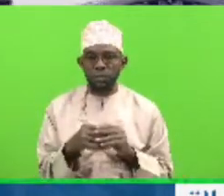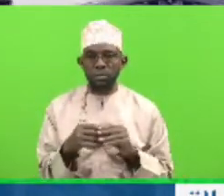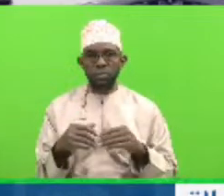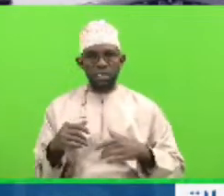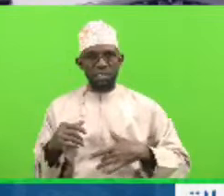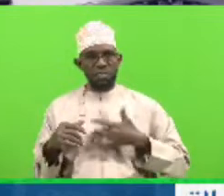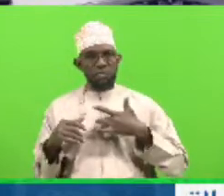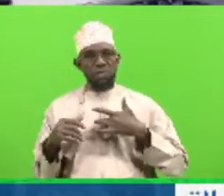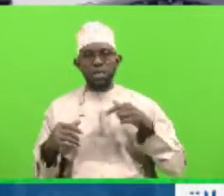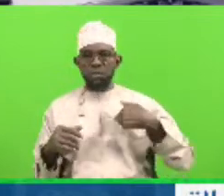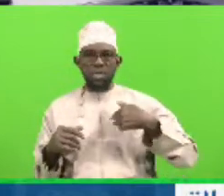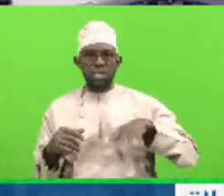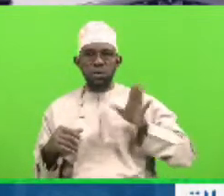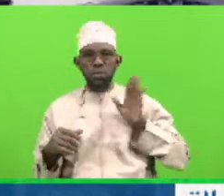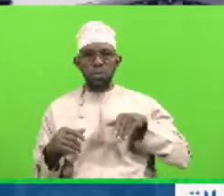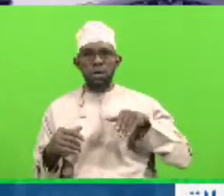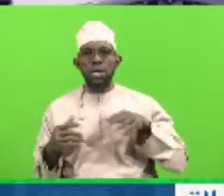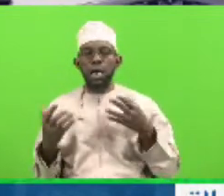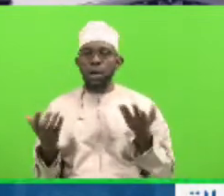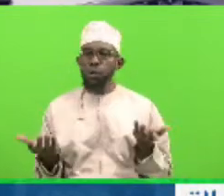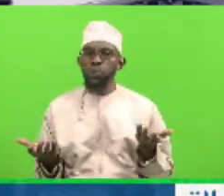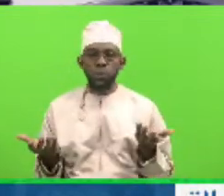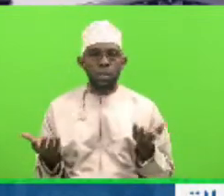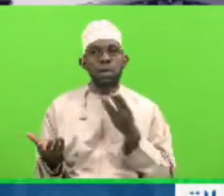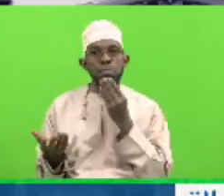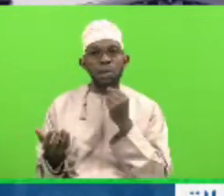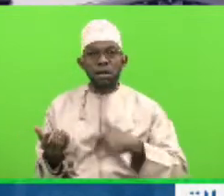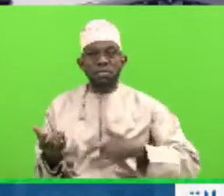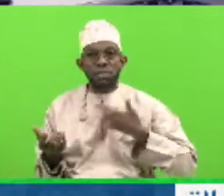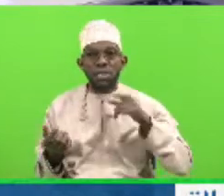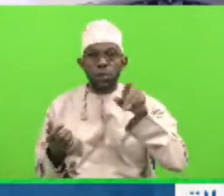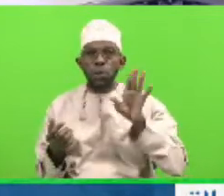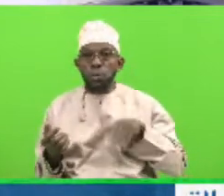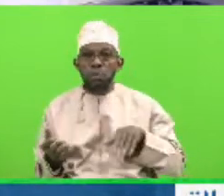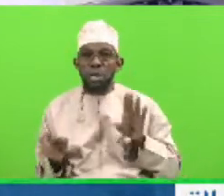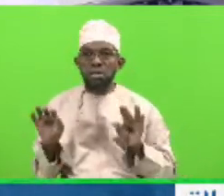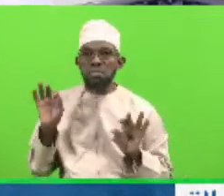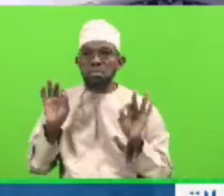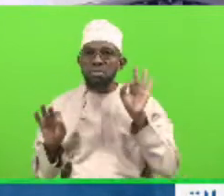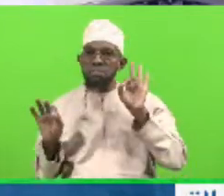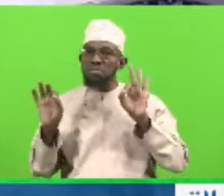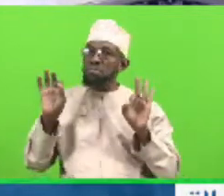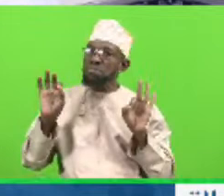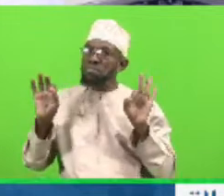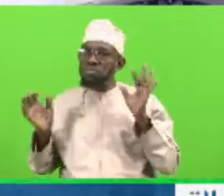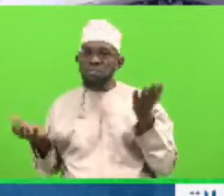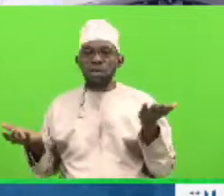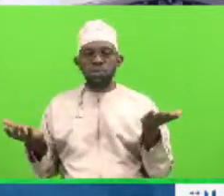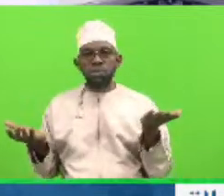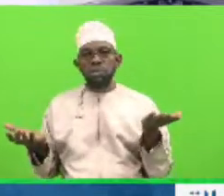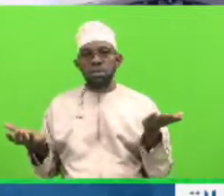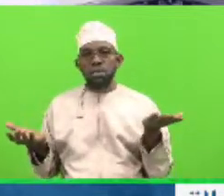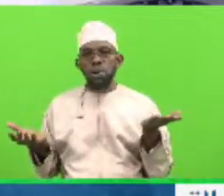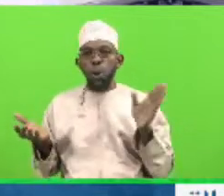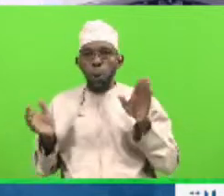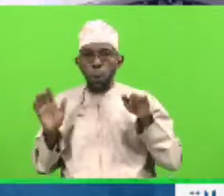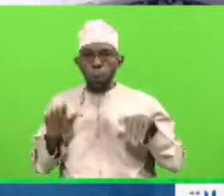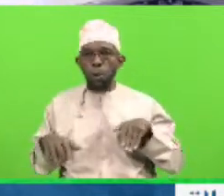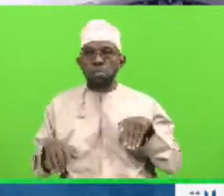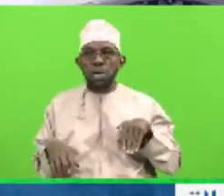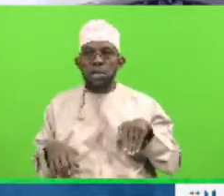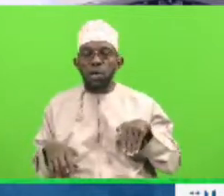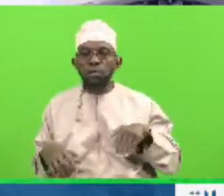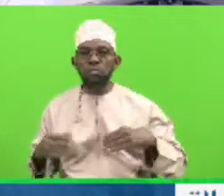but he feels he's a woman and behaves like a woman. Or a woman